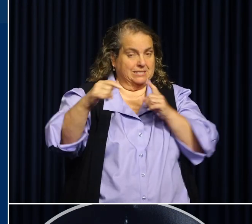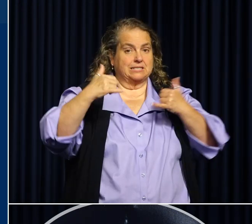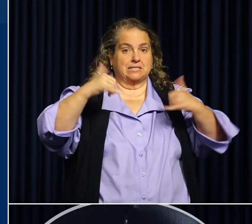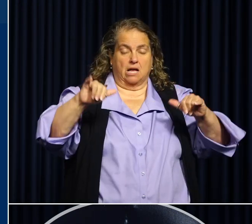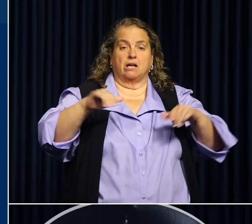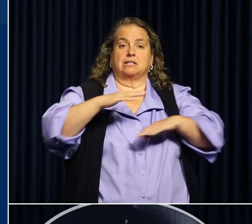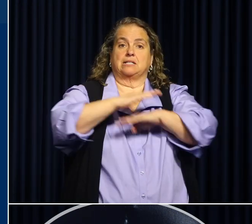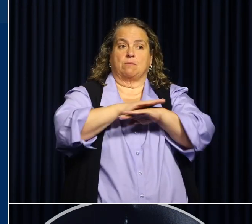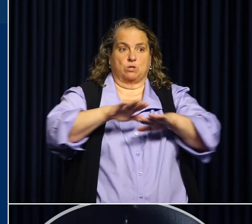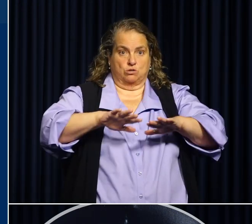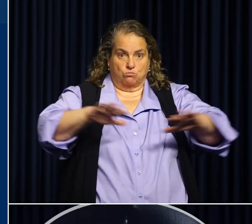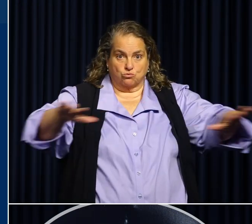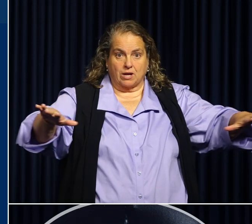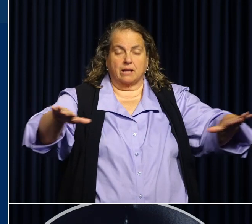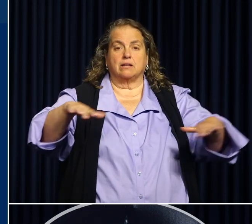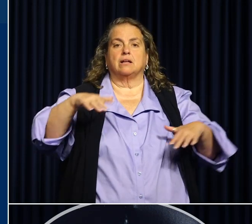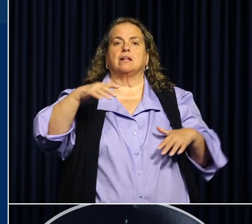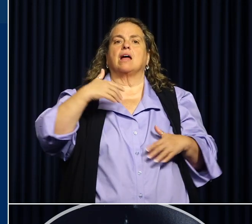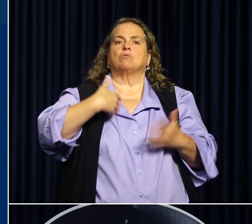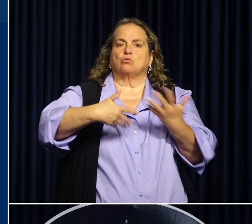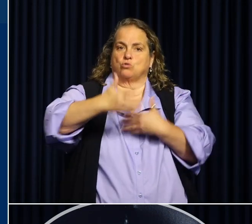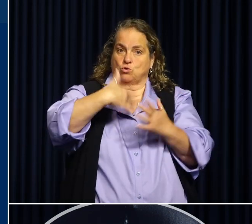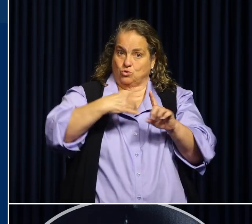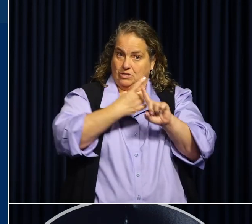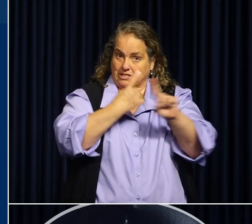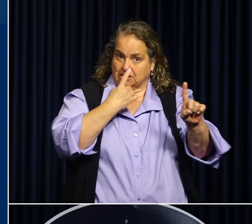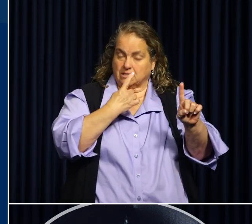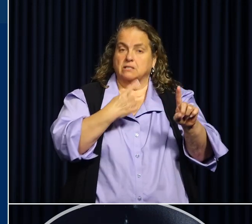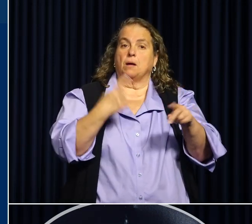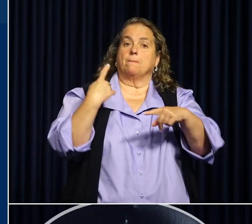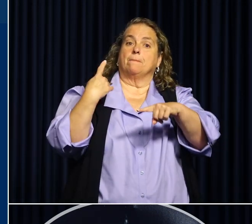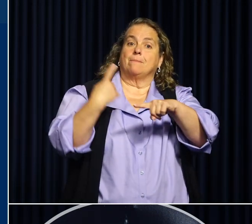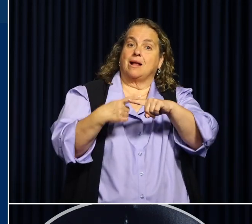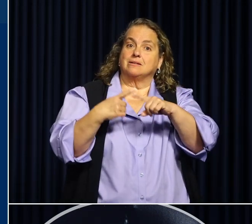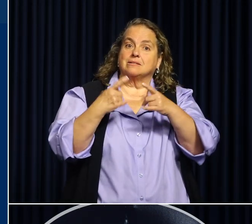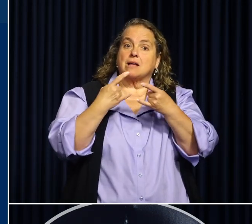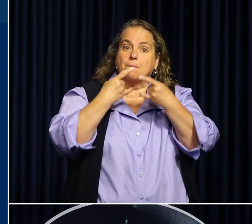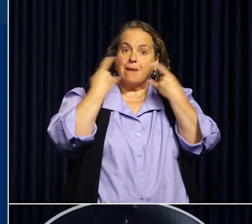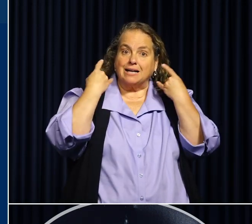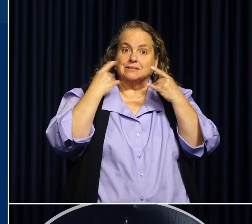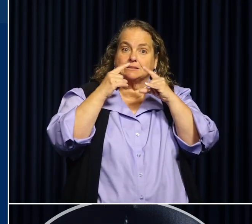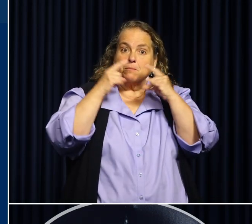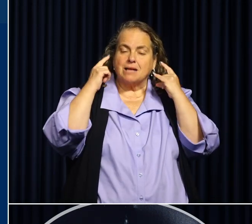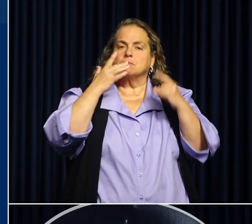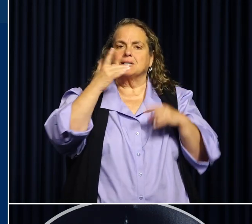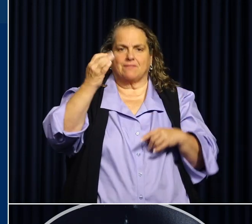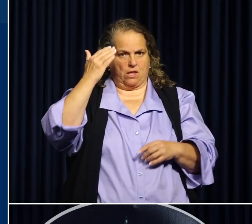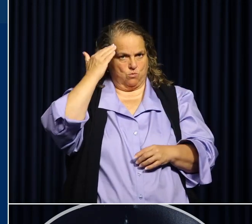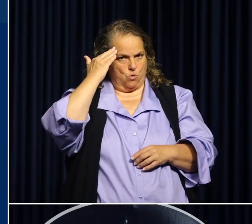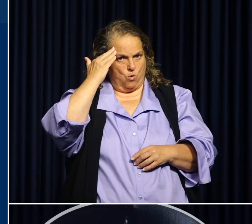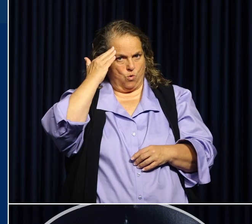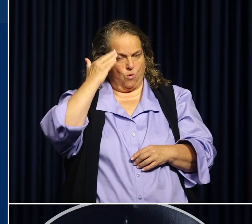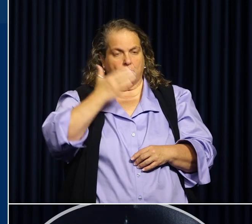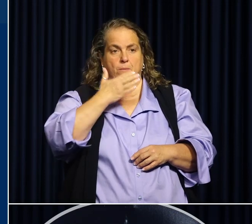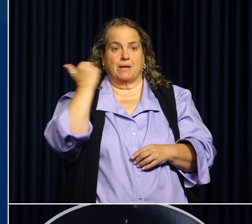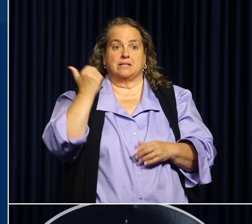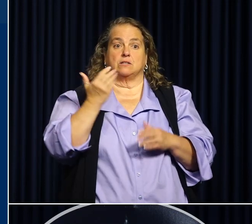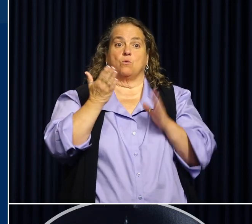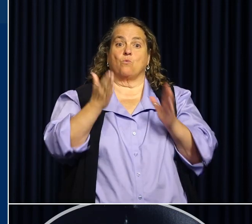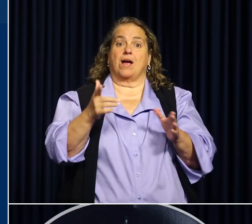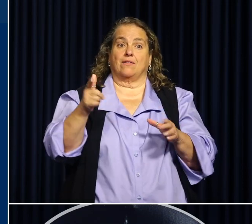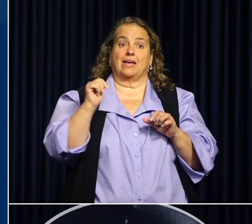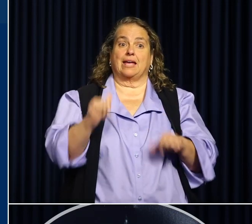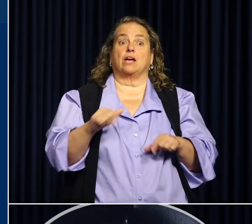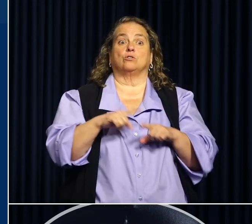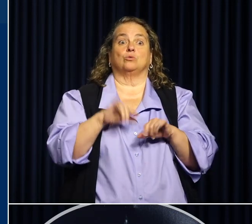tables. They have social distancing. They're wearing that mask because they know that the best shot they've got to stay